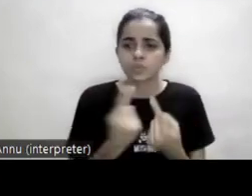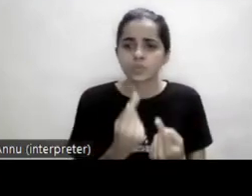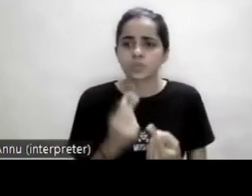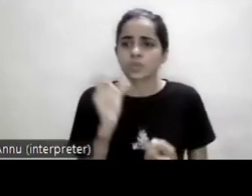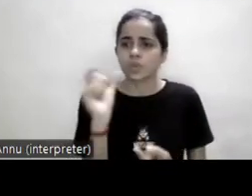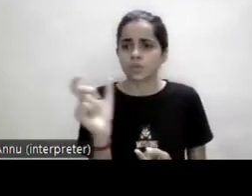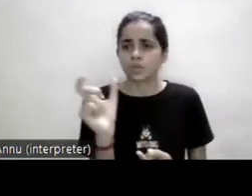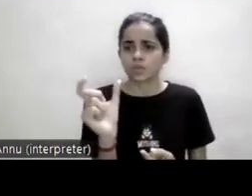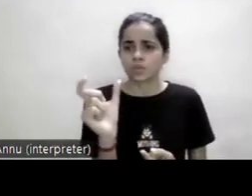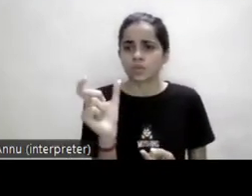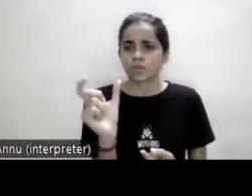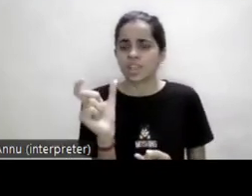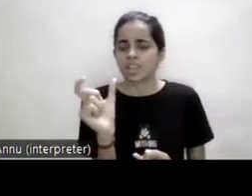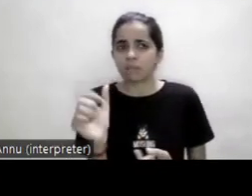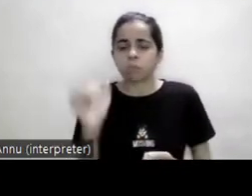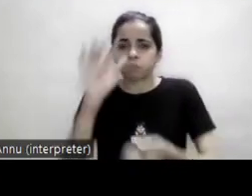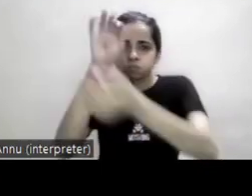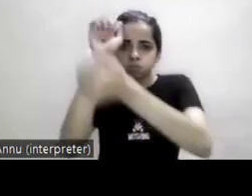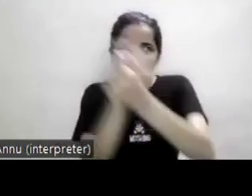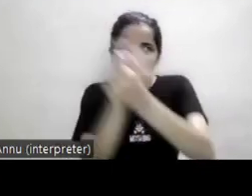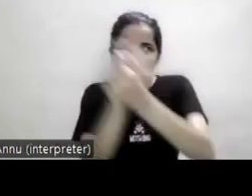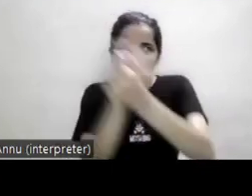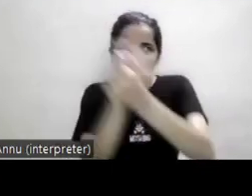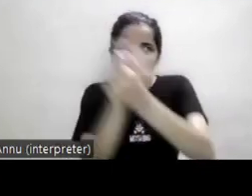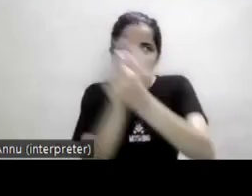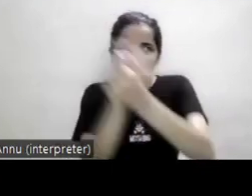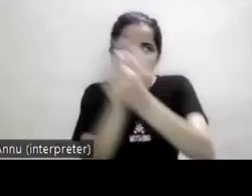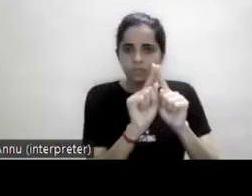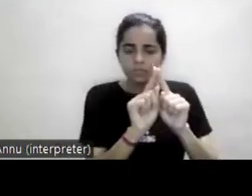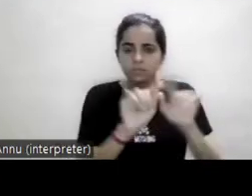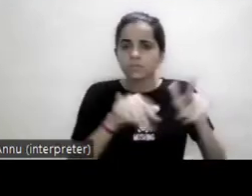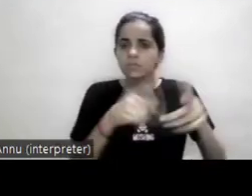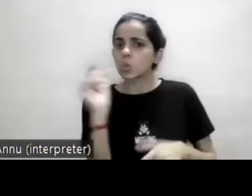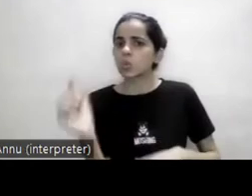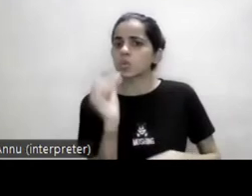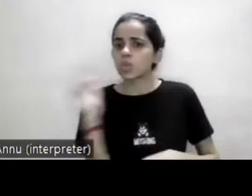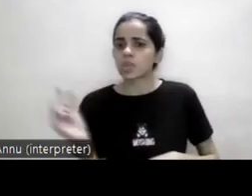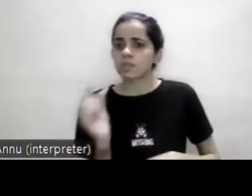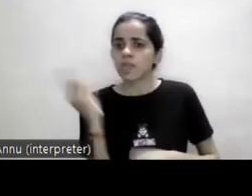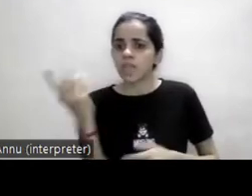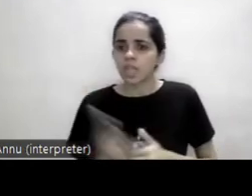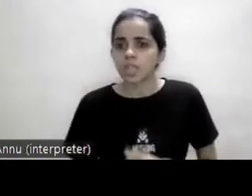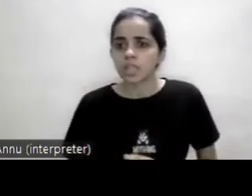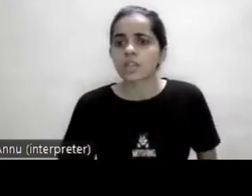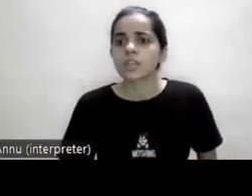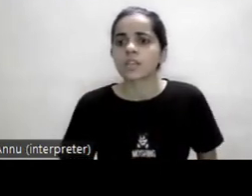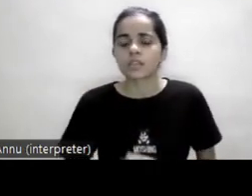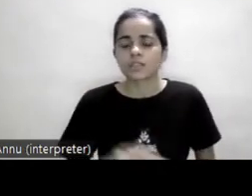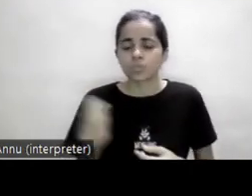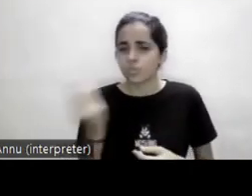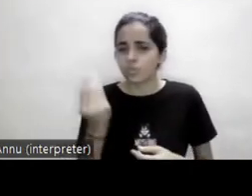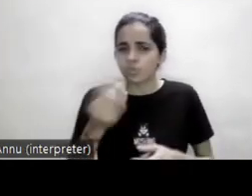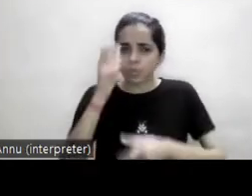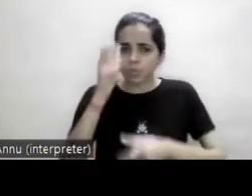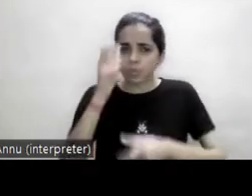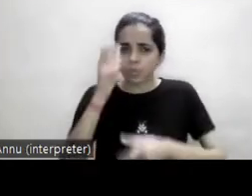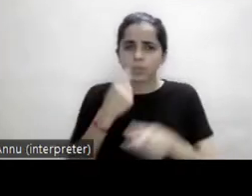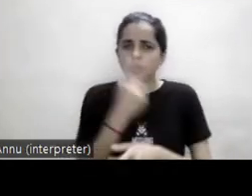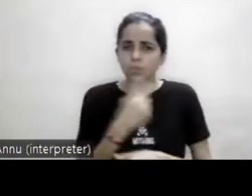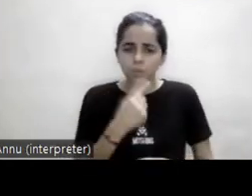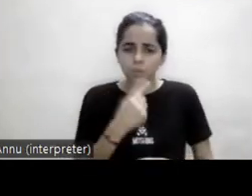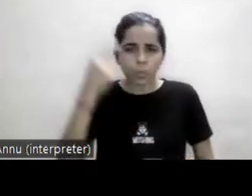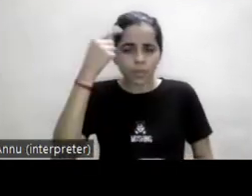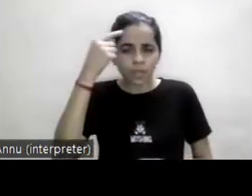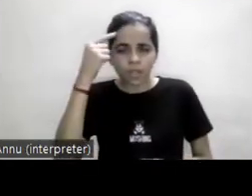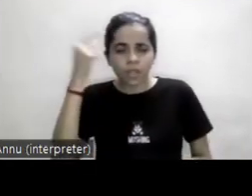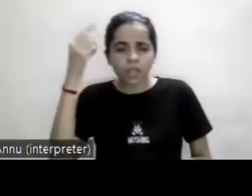word qaid khana there. So many people who had some sort of mental disability, whether it's a bipolar